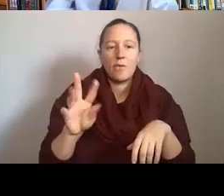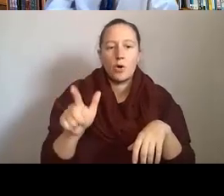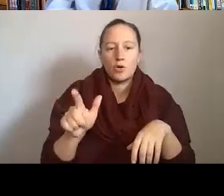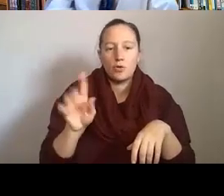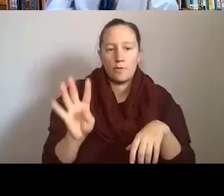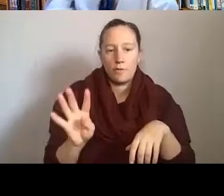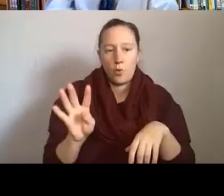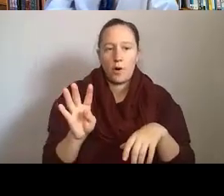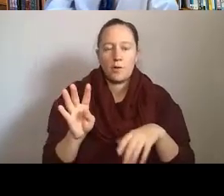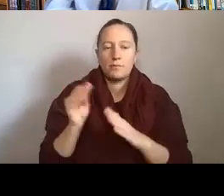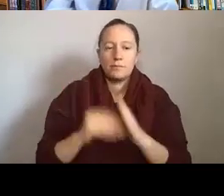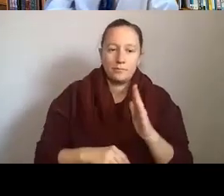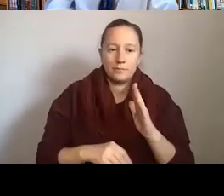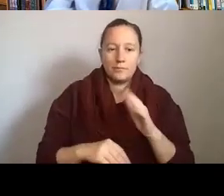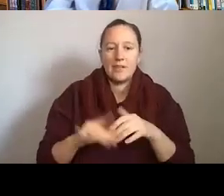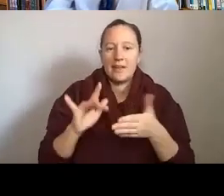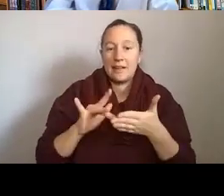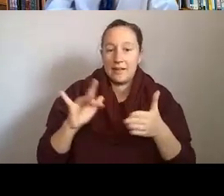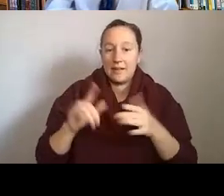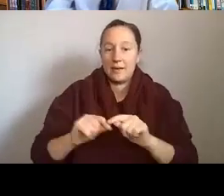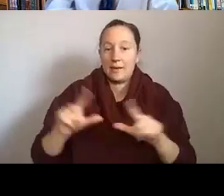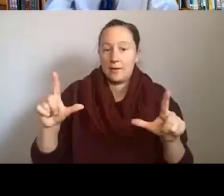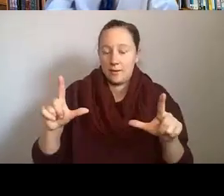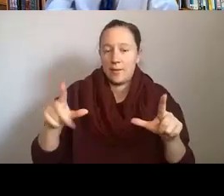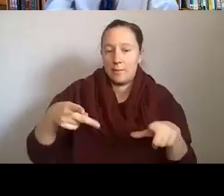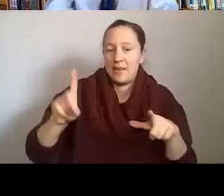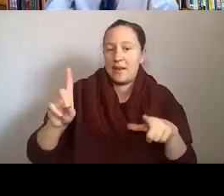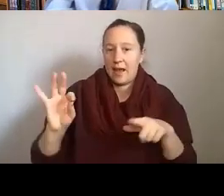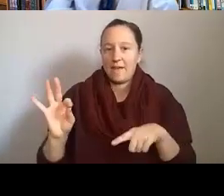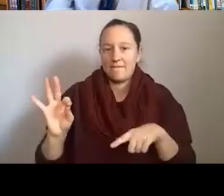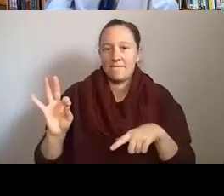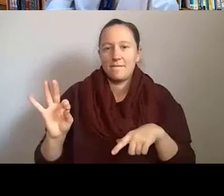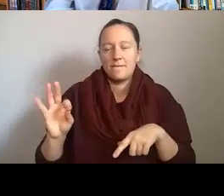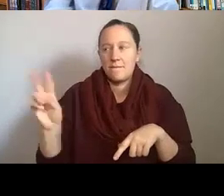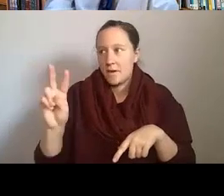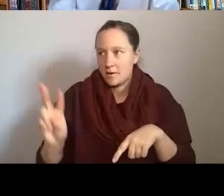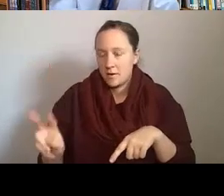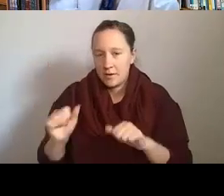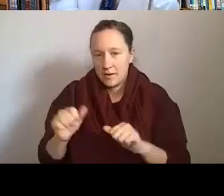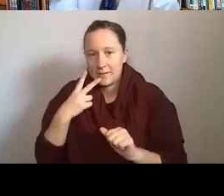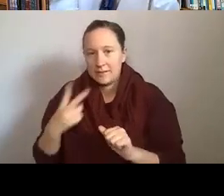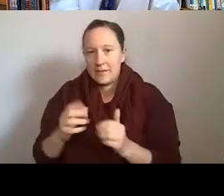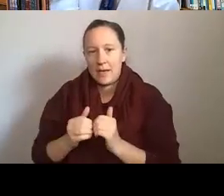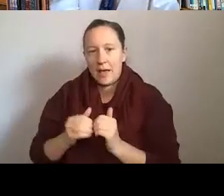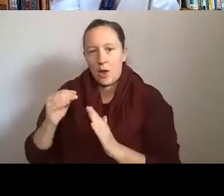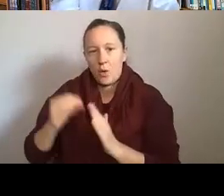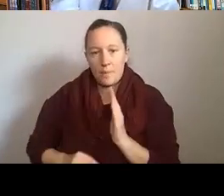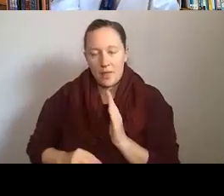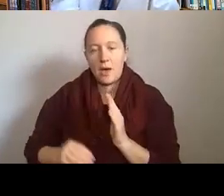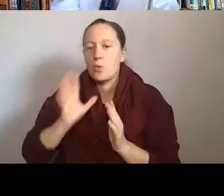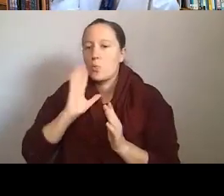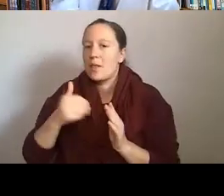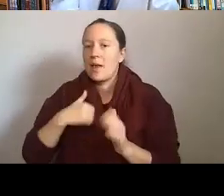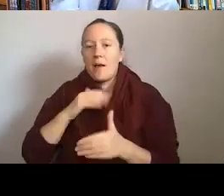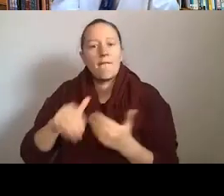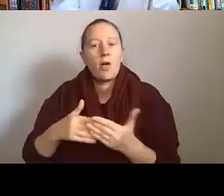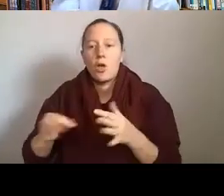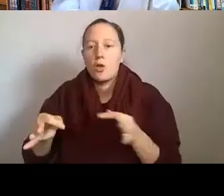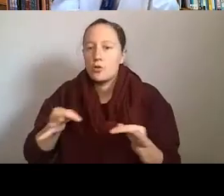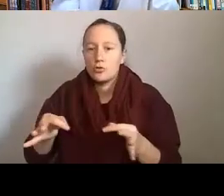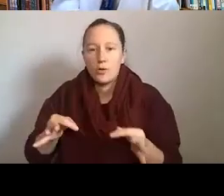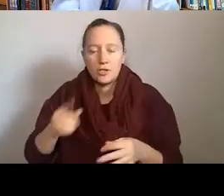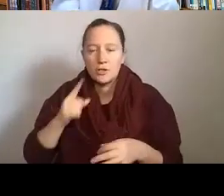category here. Just click on that and you'll go to the PDF and you'll get all of the instructions for fellowships.